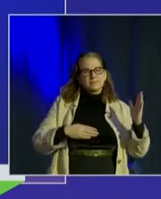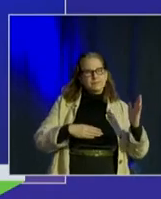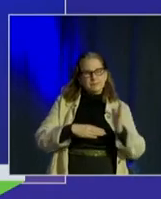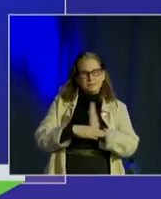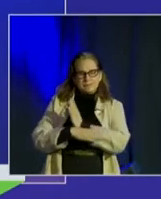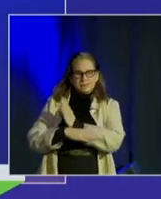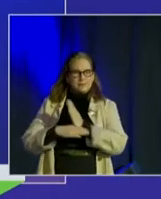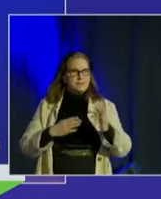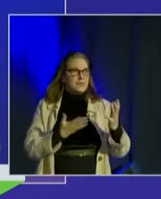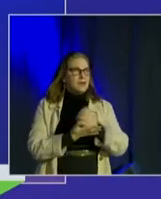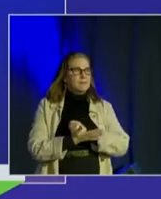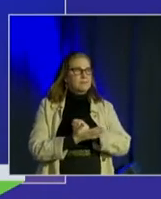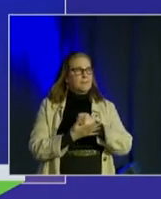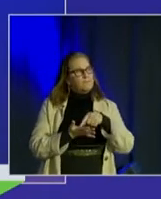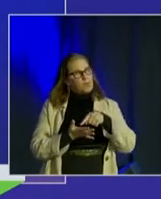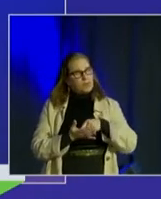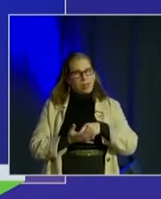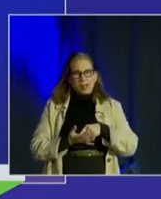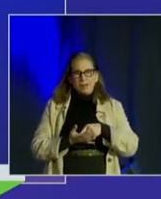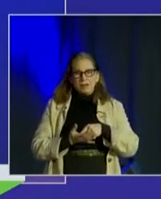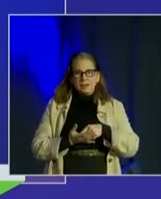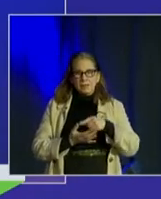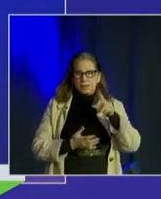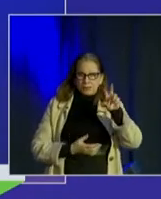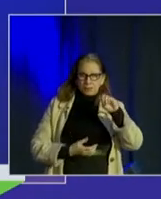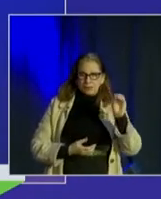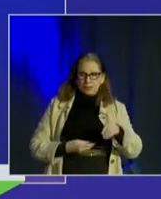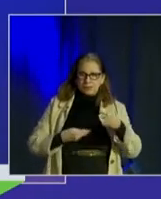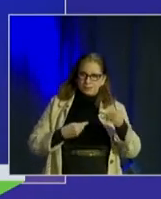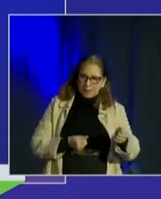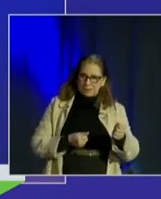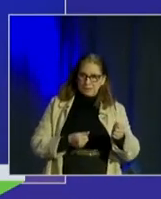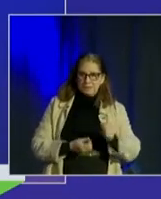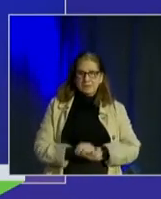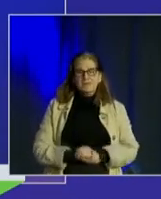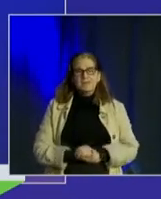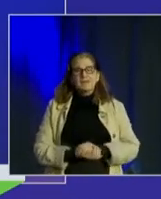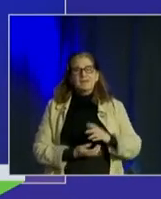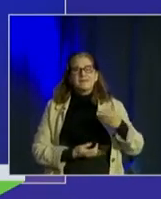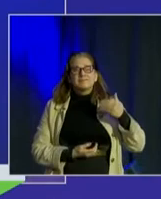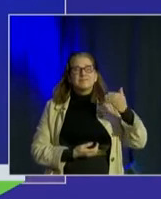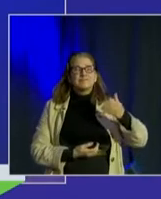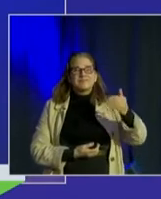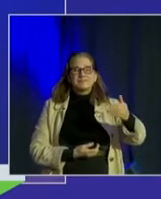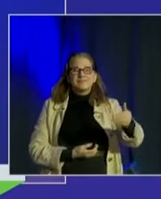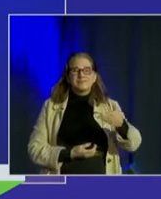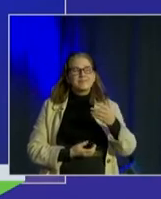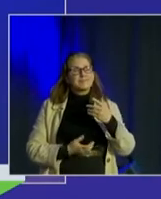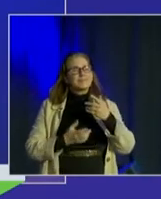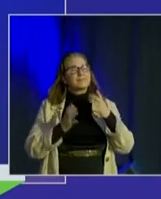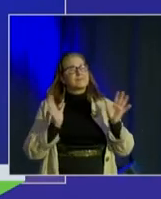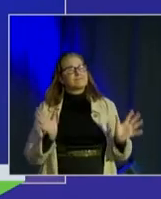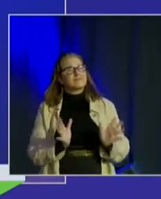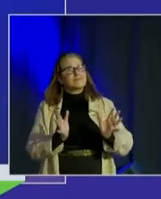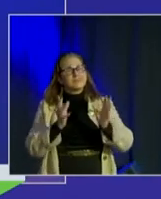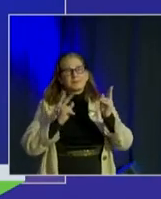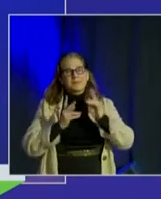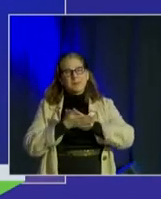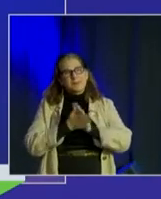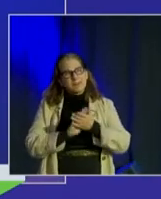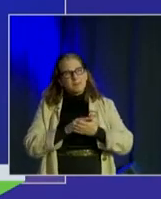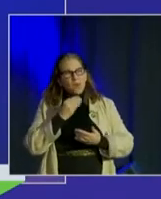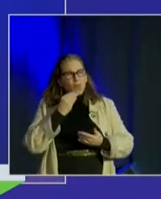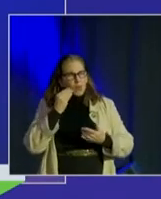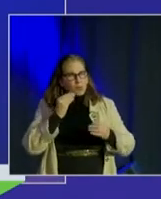said frequently the importance home ownership has had in my own life in building wealth and